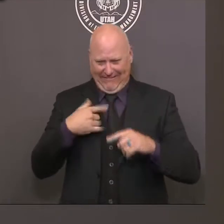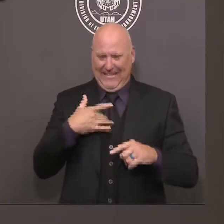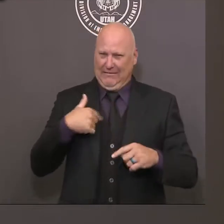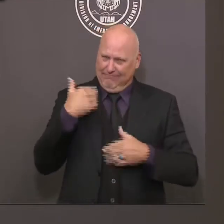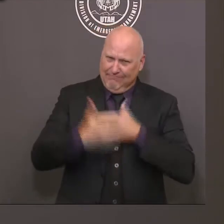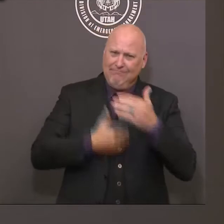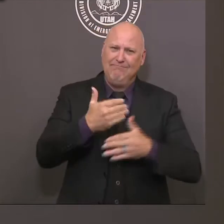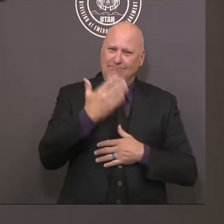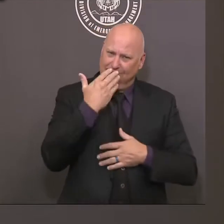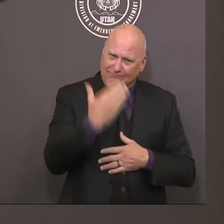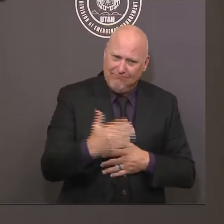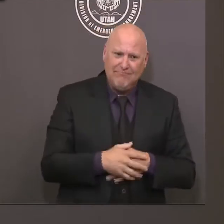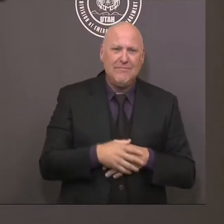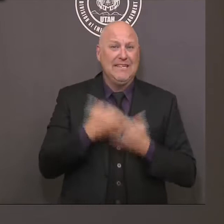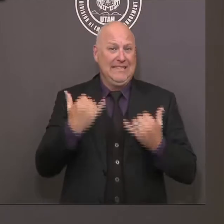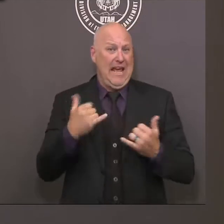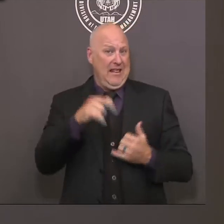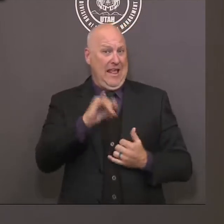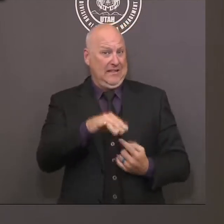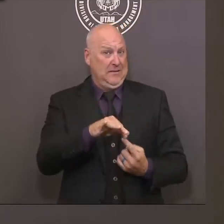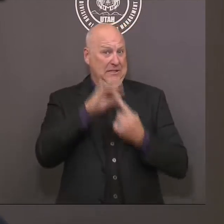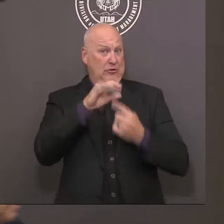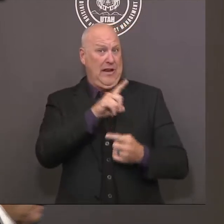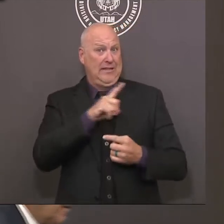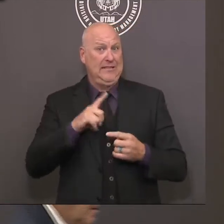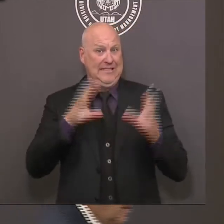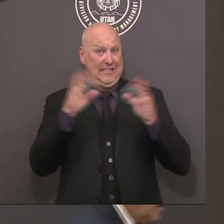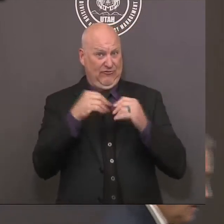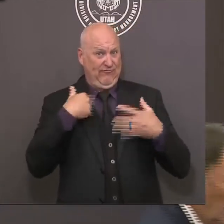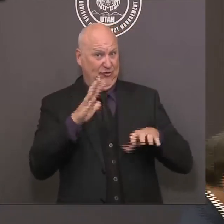over to President Adams right now.